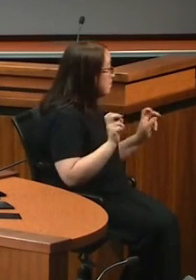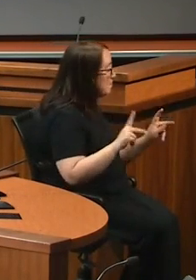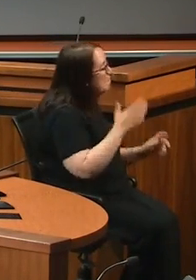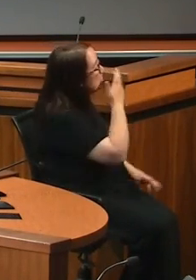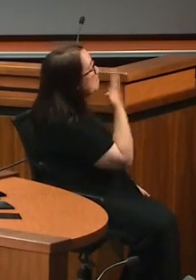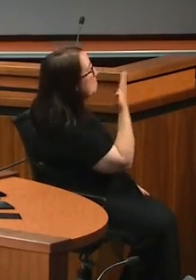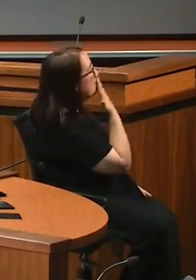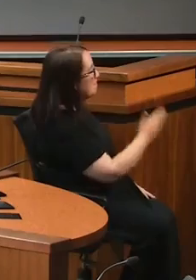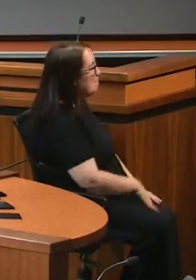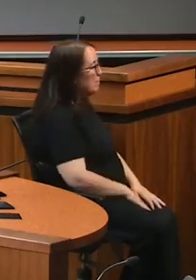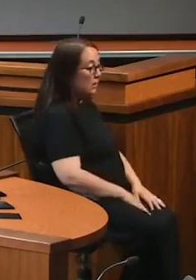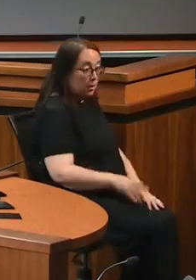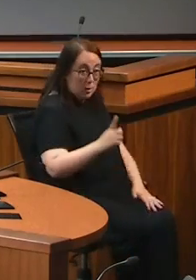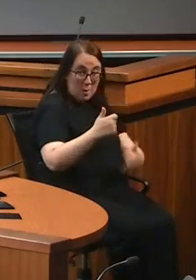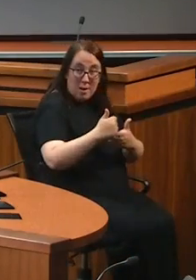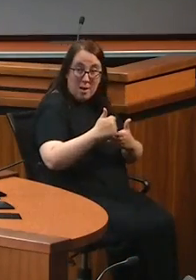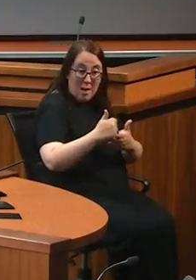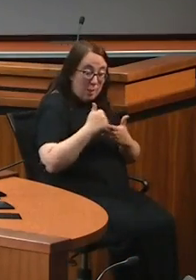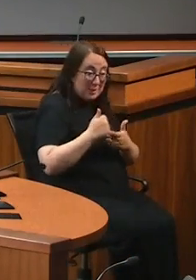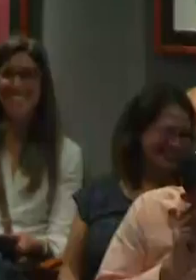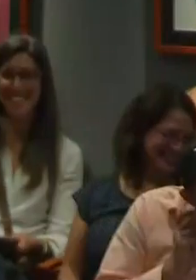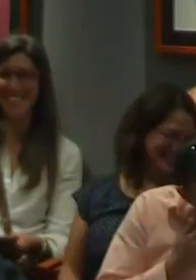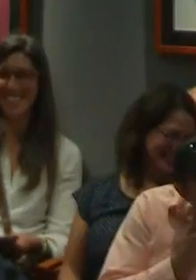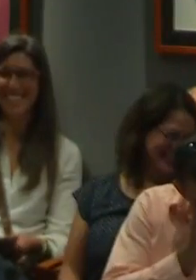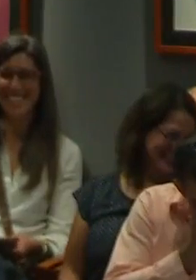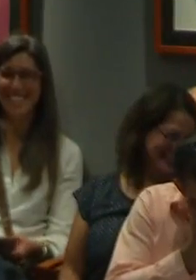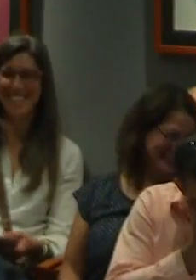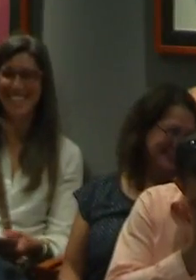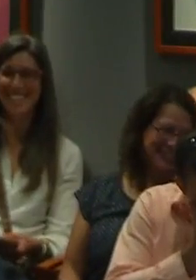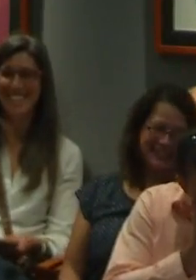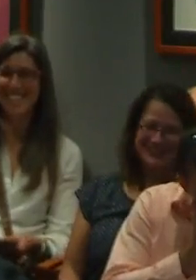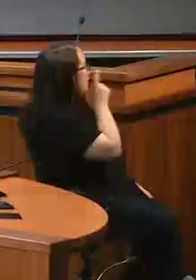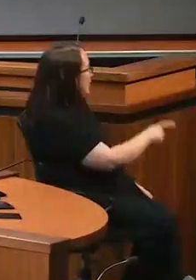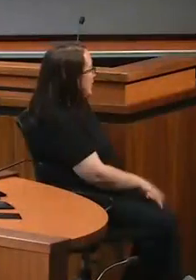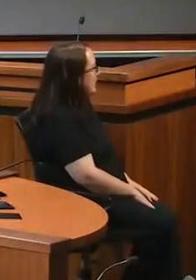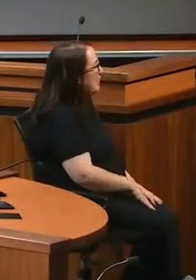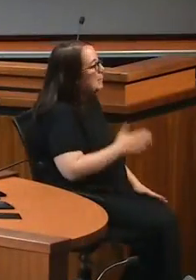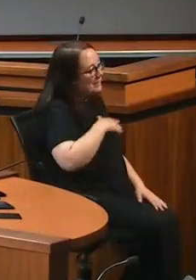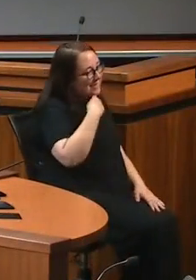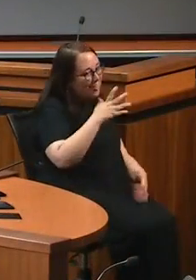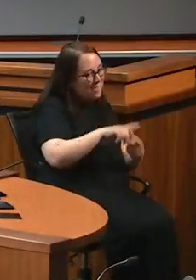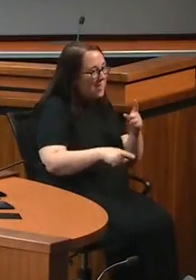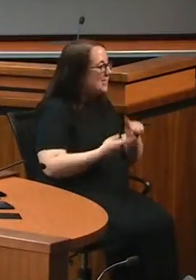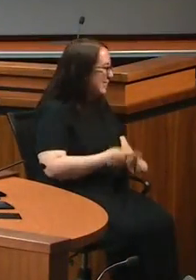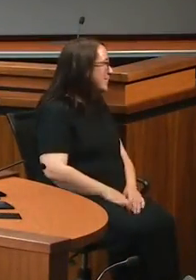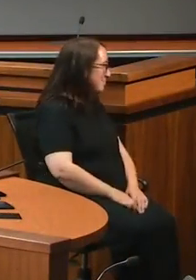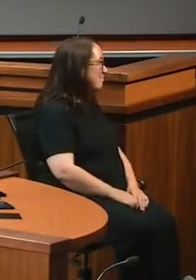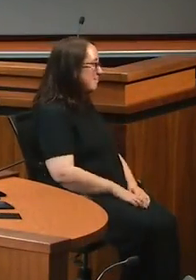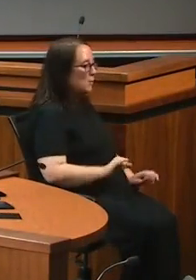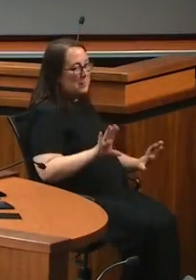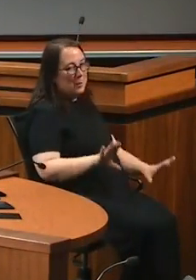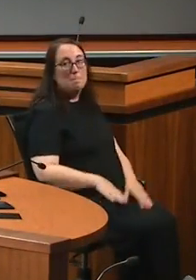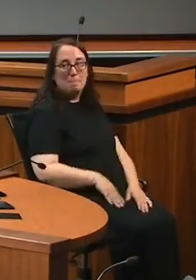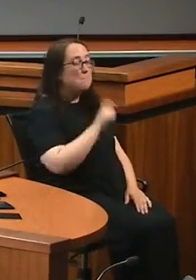thank you. Will you be able to help us bring out young people? Sure. yeah, to some of we that? need That'd you be to great. spread the word to get more involved. So that would be great.